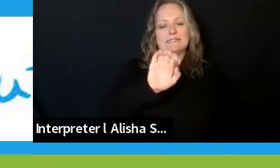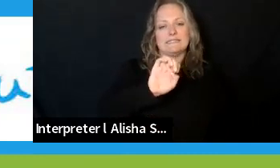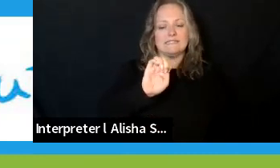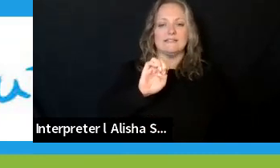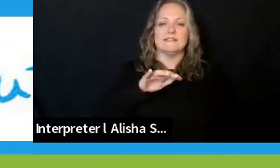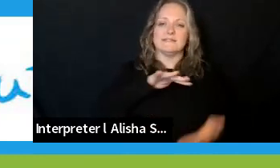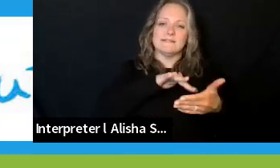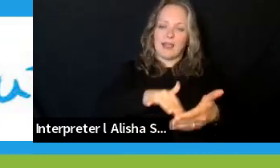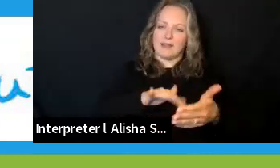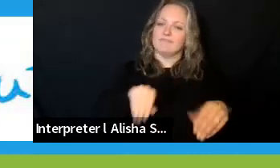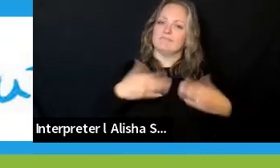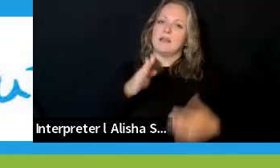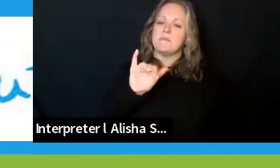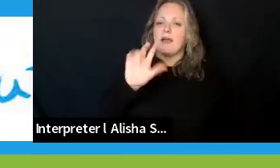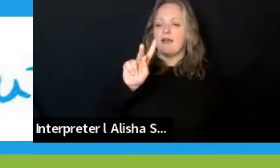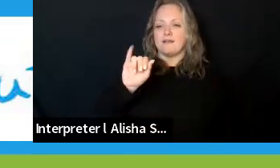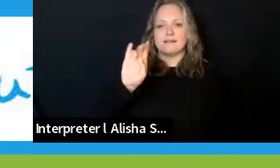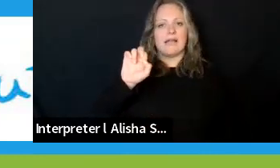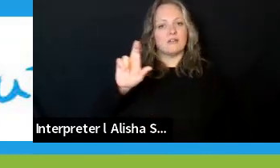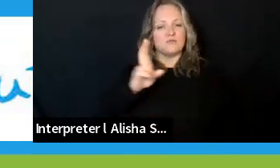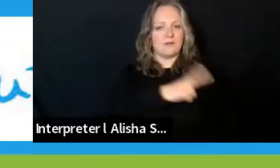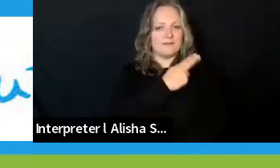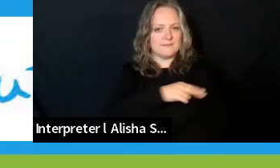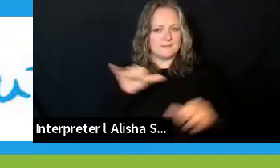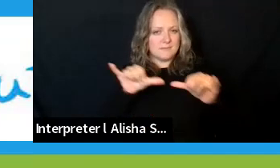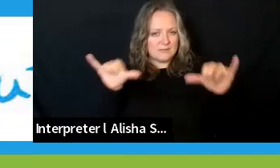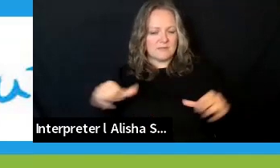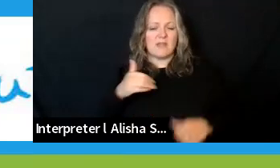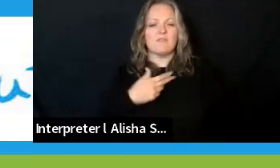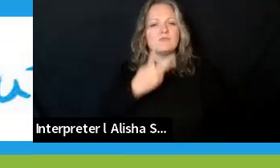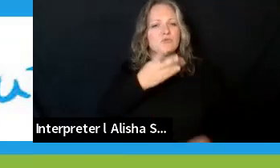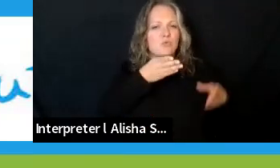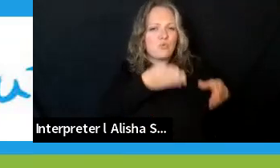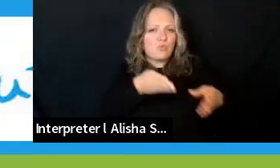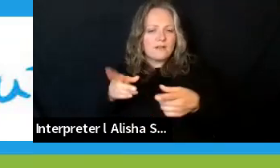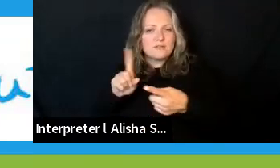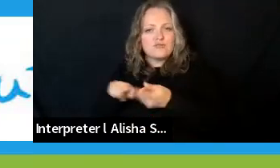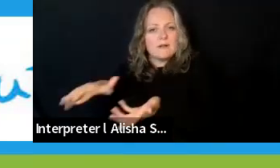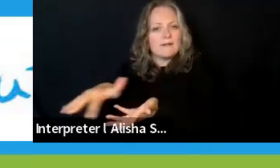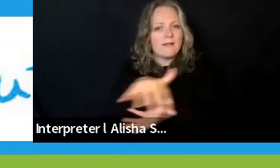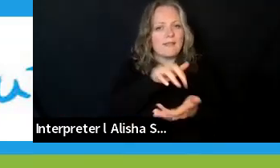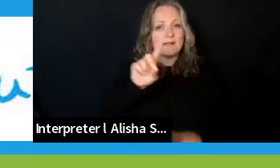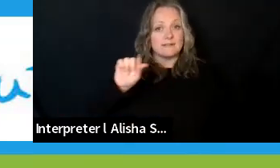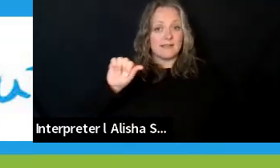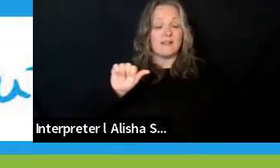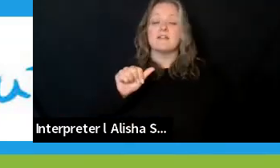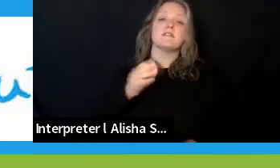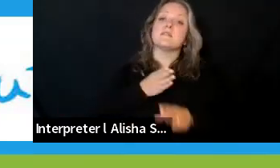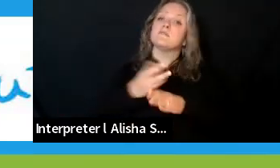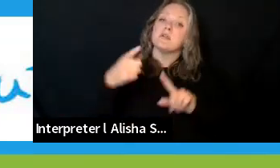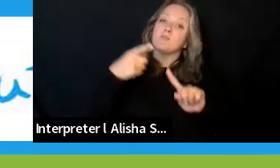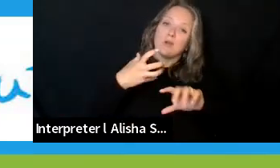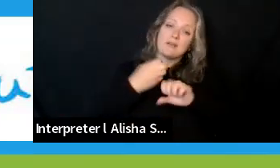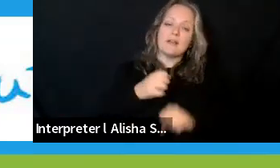by Kaiser-Permanente. It had 2 ways of data collection. The major findings here were that ACEs are